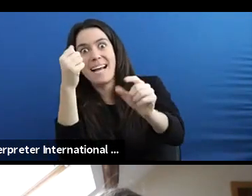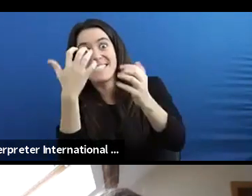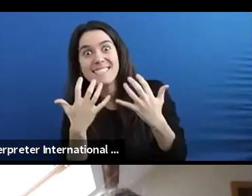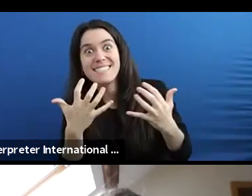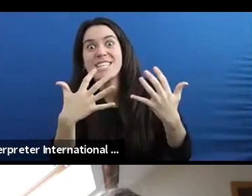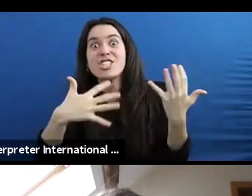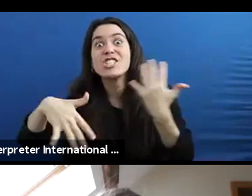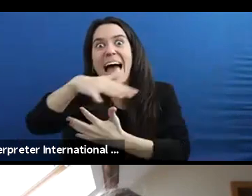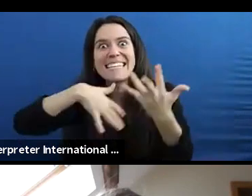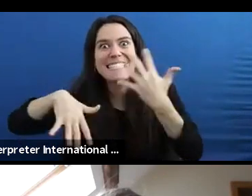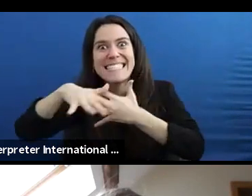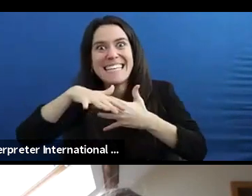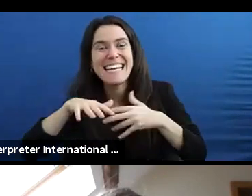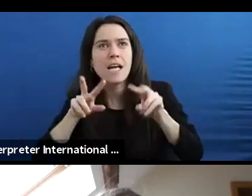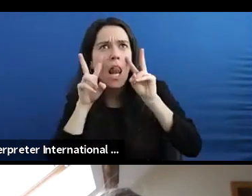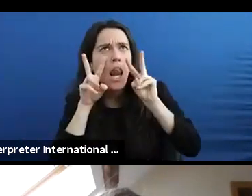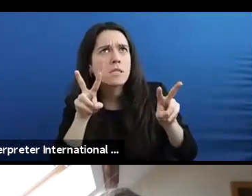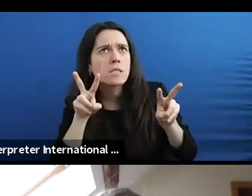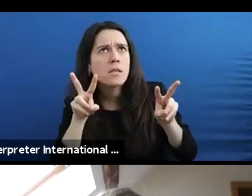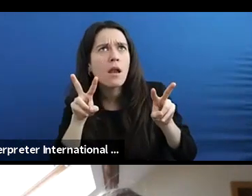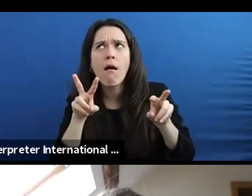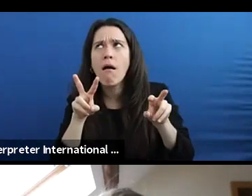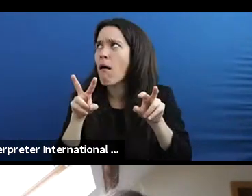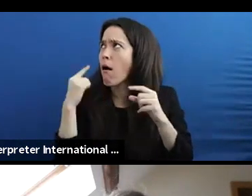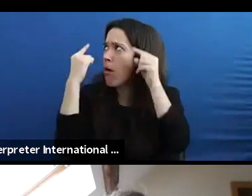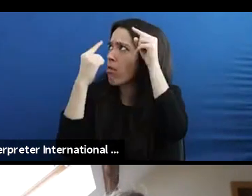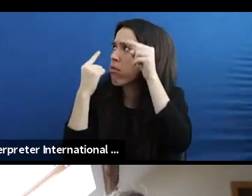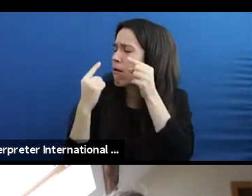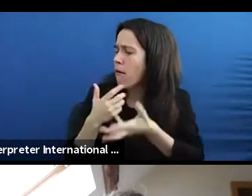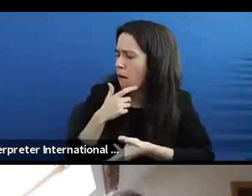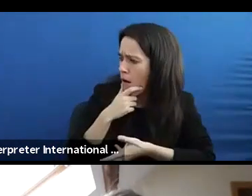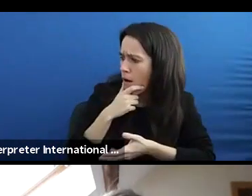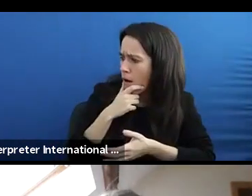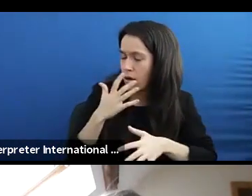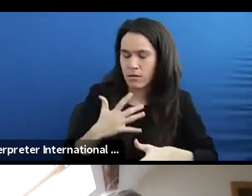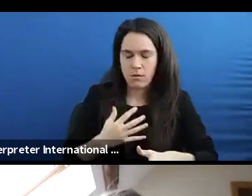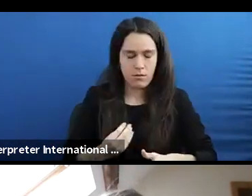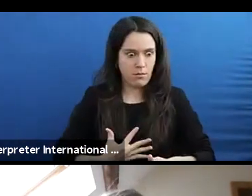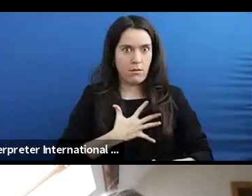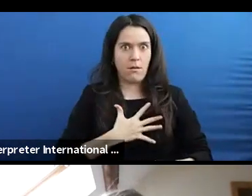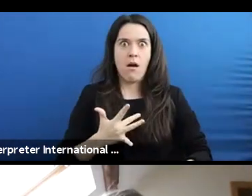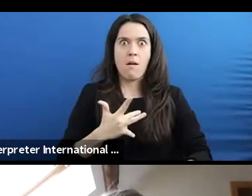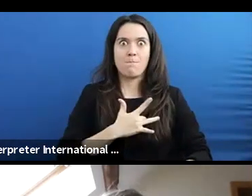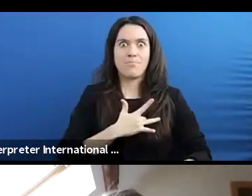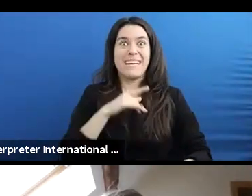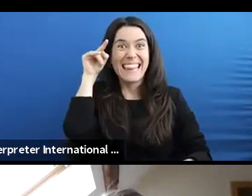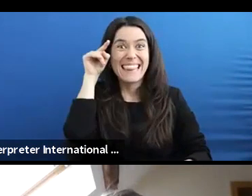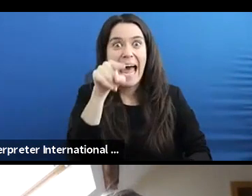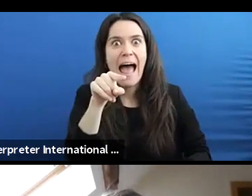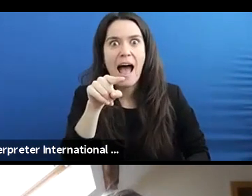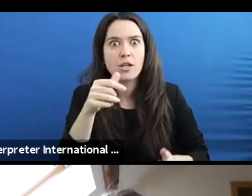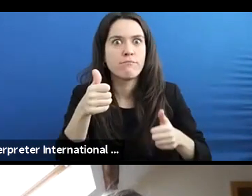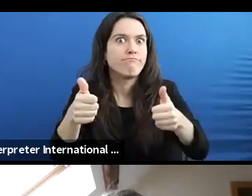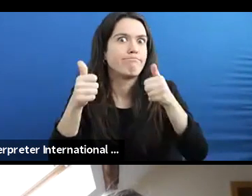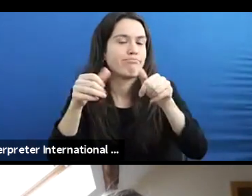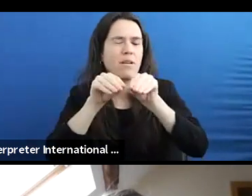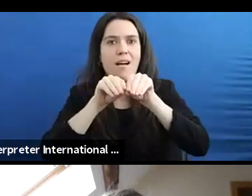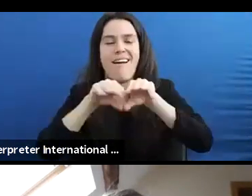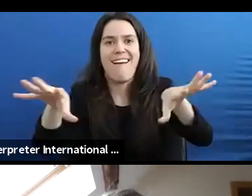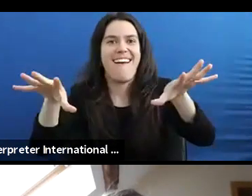are listening, that are following, that are touched by the ideas and the art that is created. And